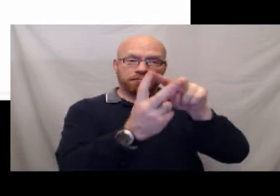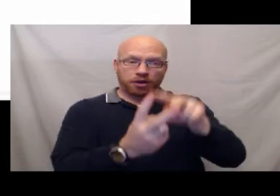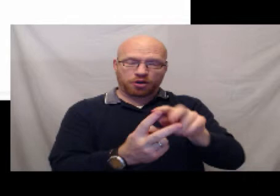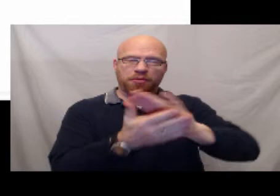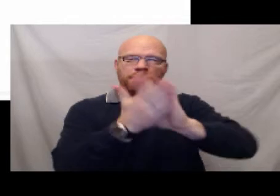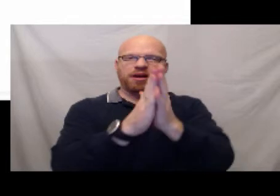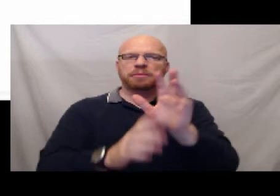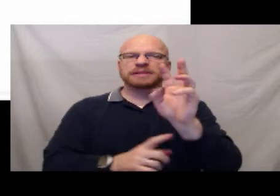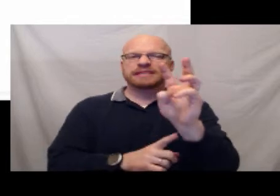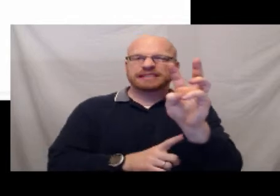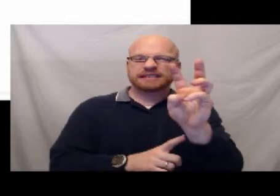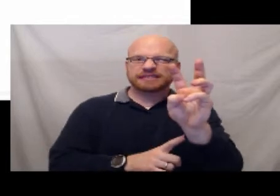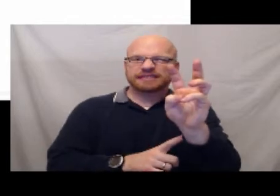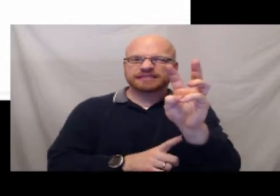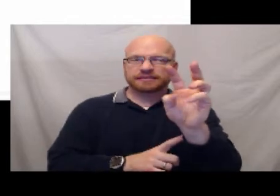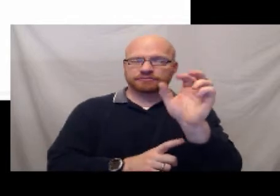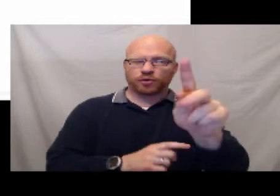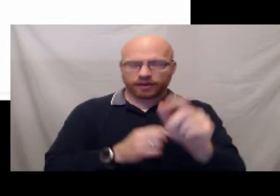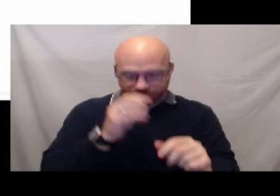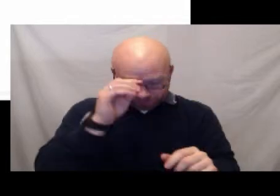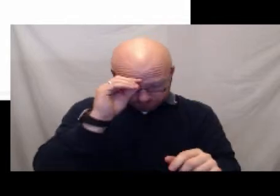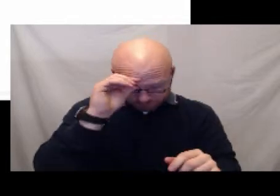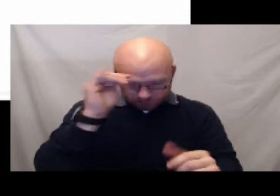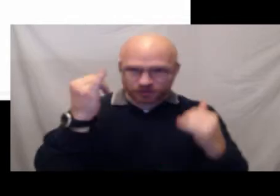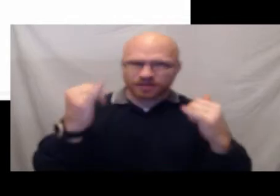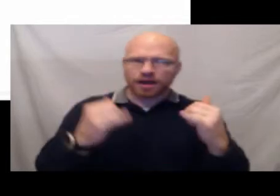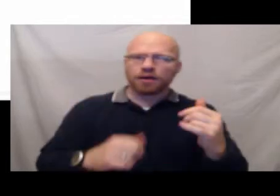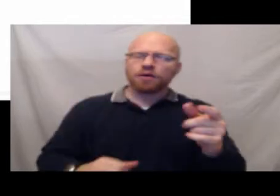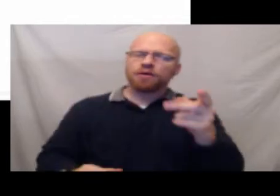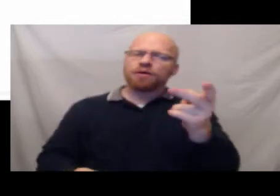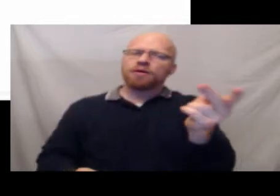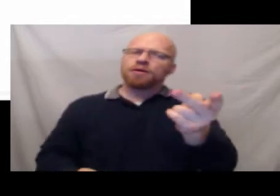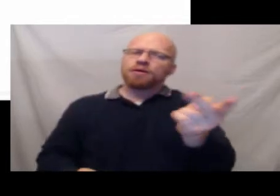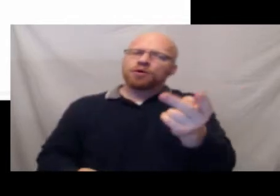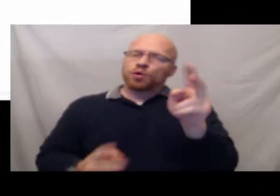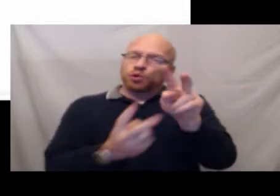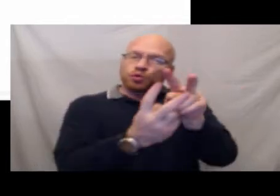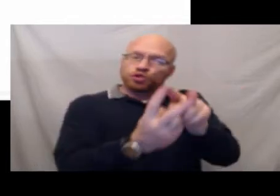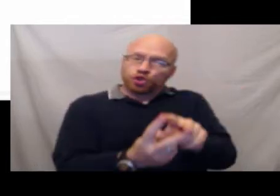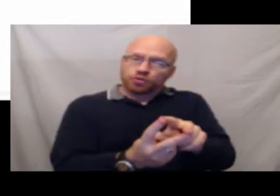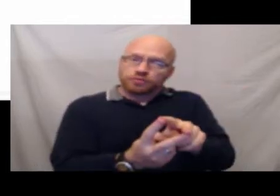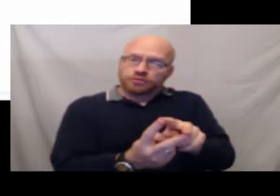So our three pairs become really six pairs.